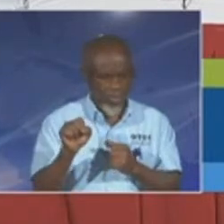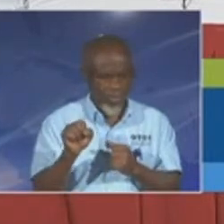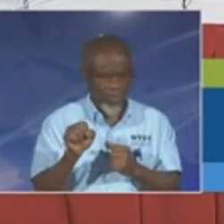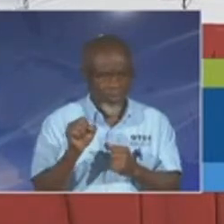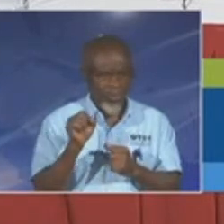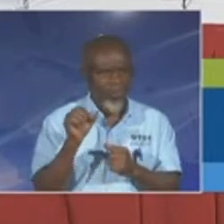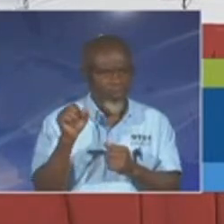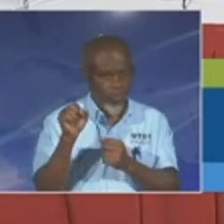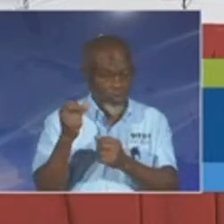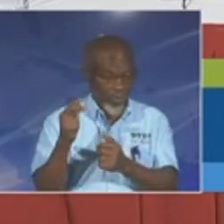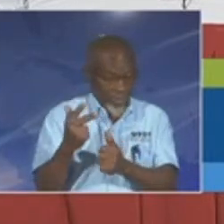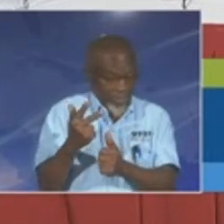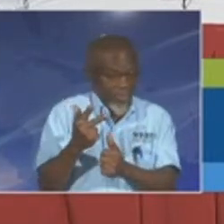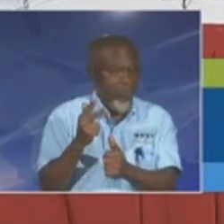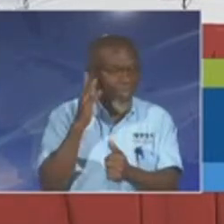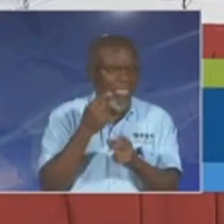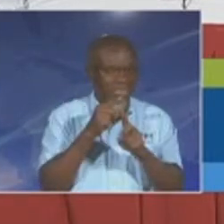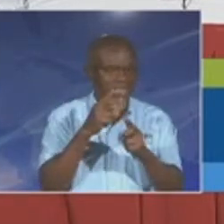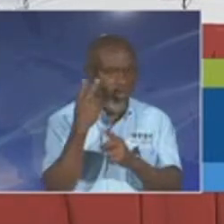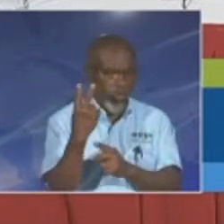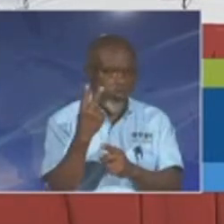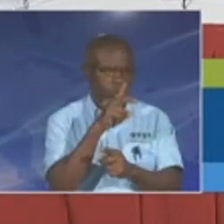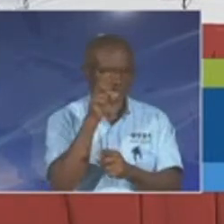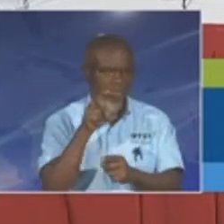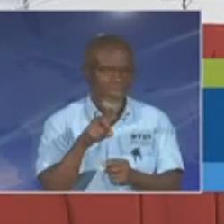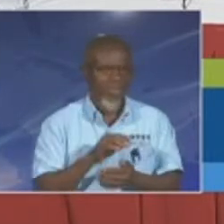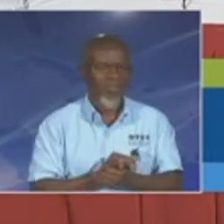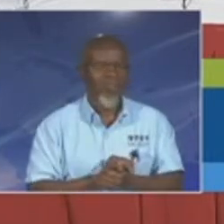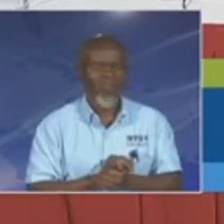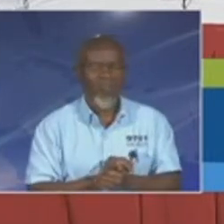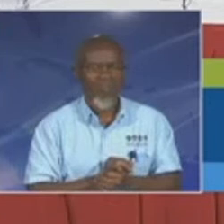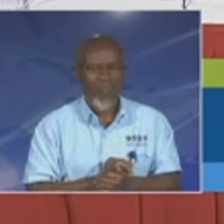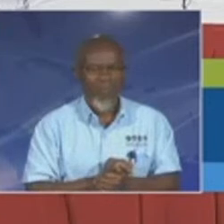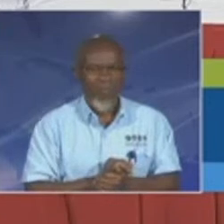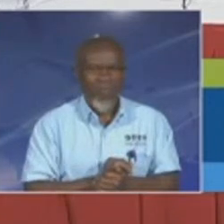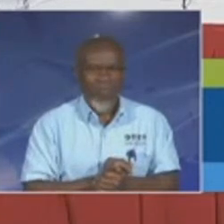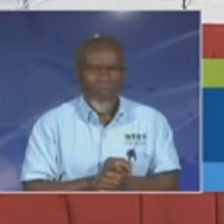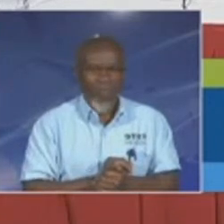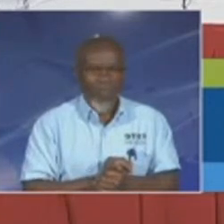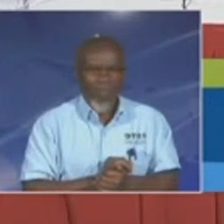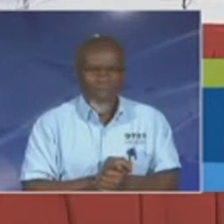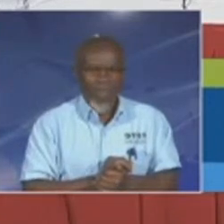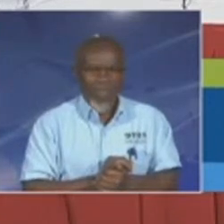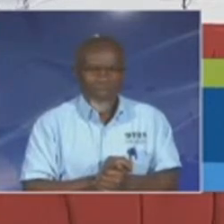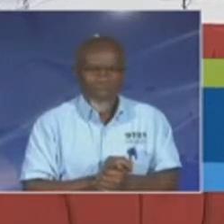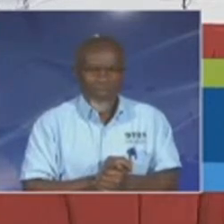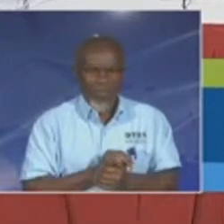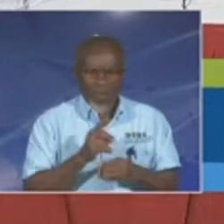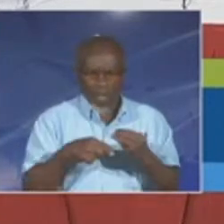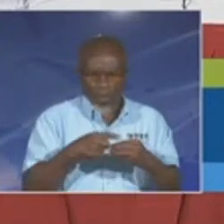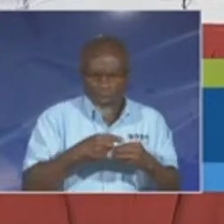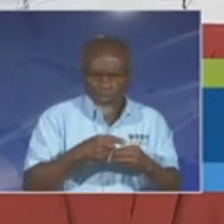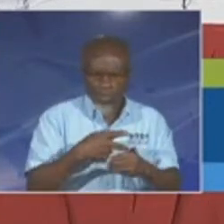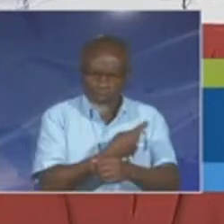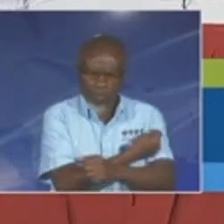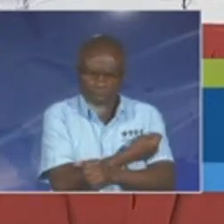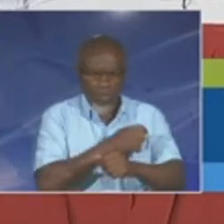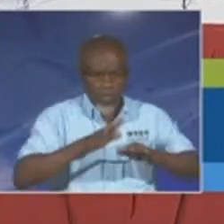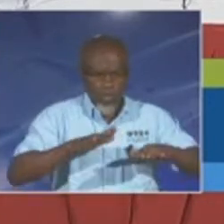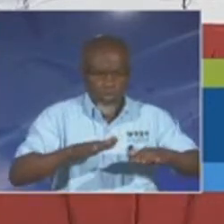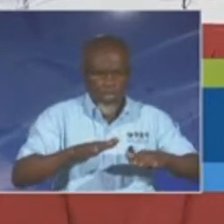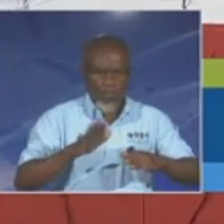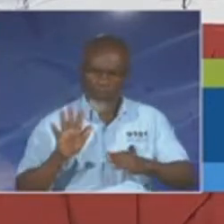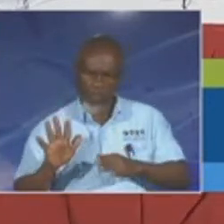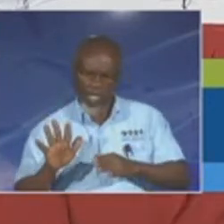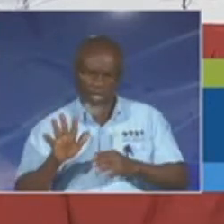third question. We'll just answer the two, and then we'll come back to you. Yeah, so as it relates to the vaccination of the children 5 to 11, as